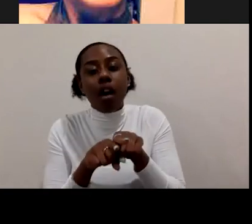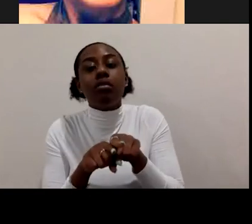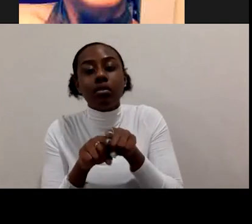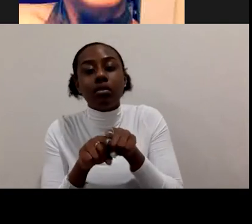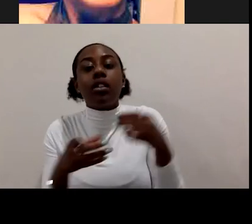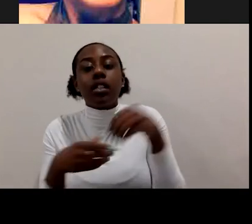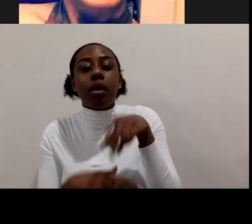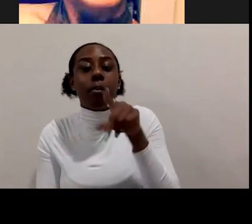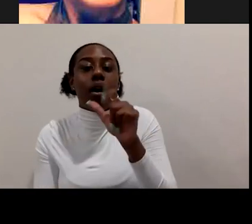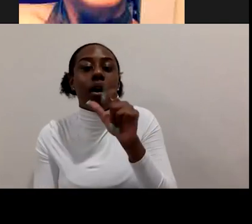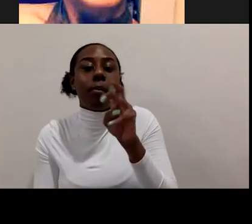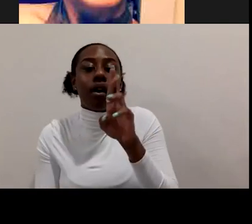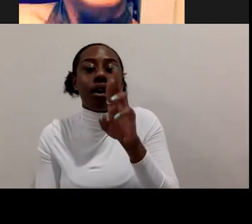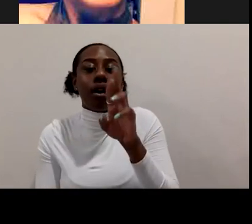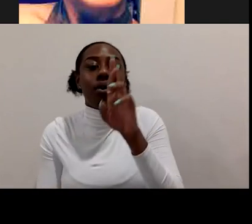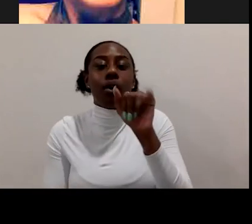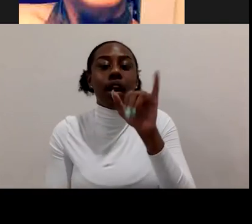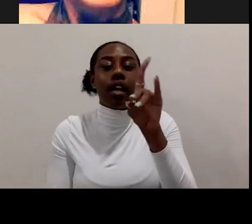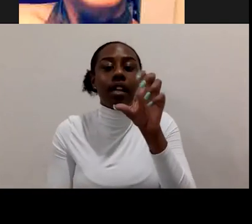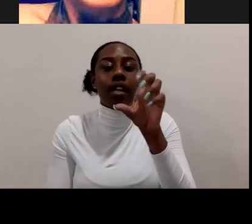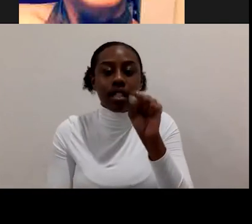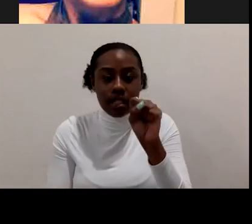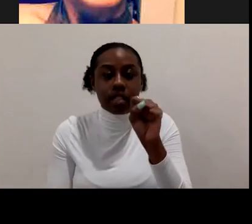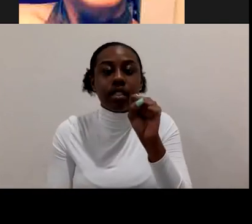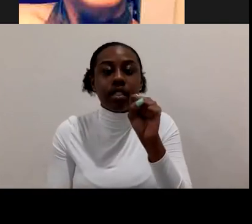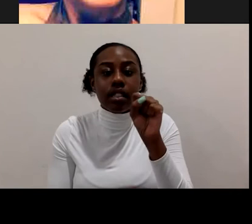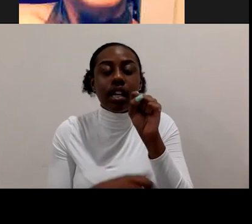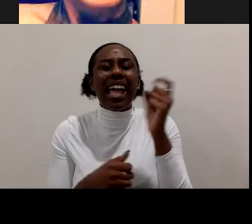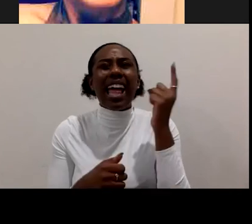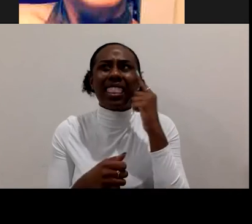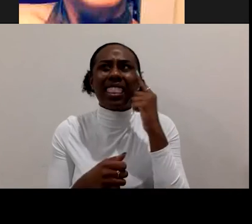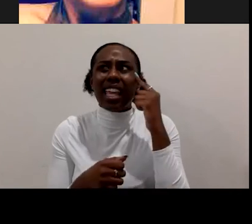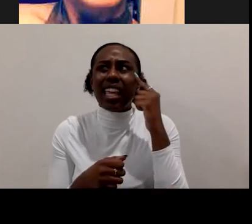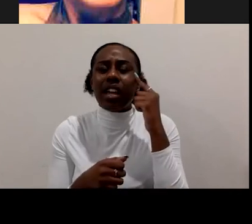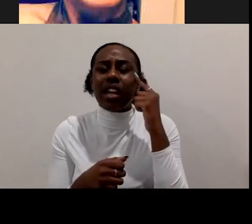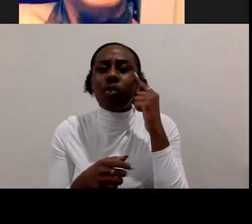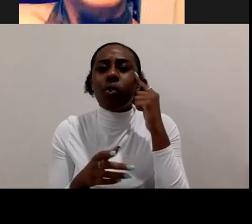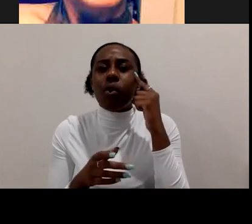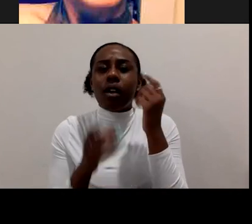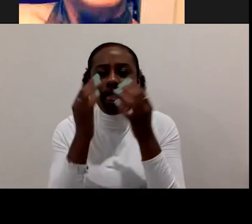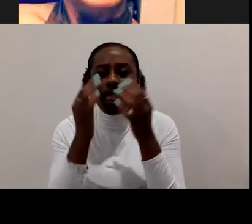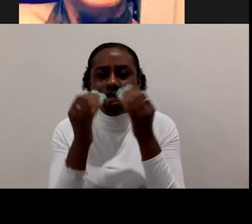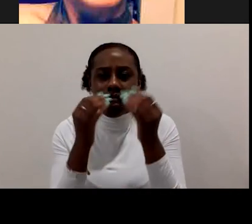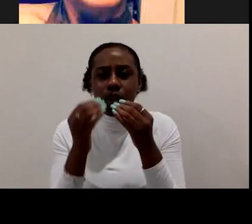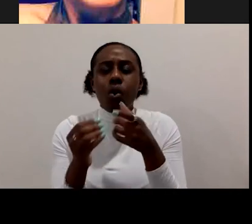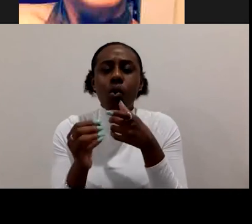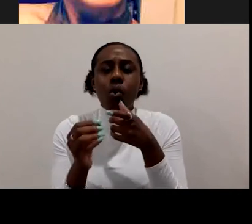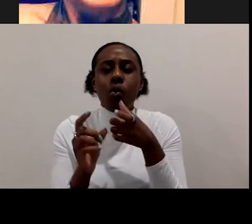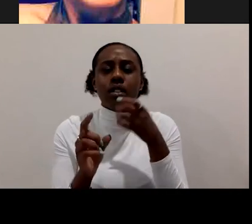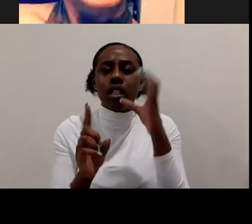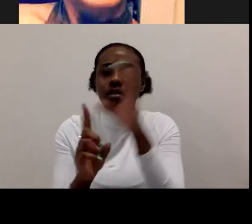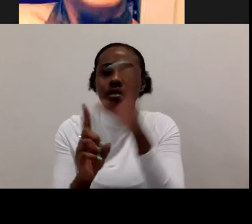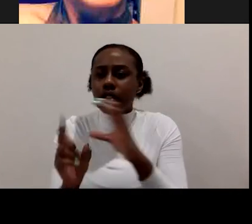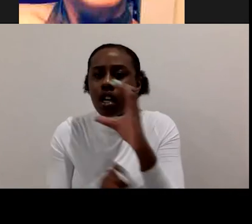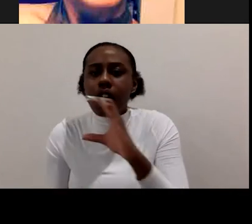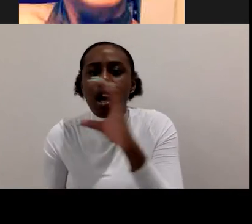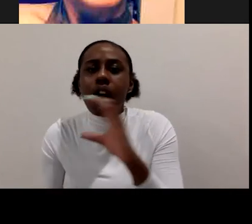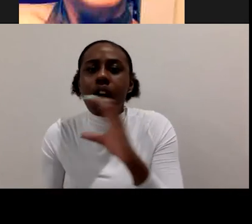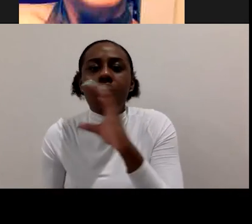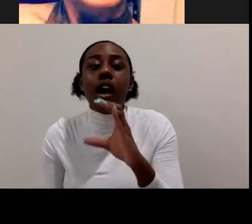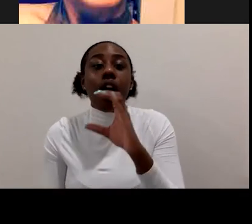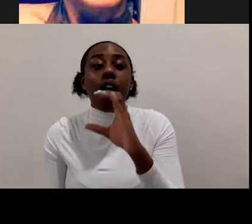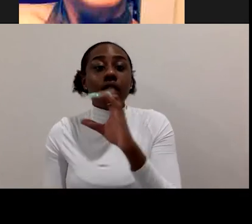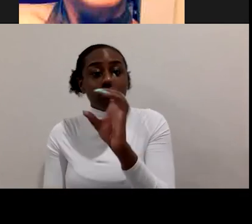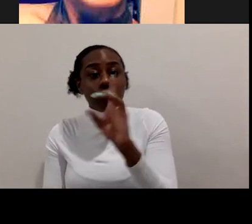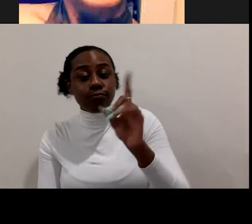I think, you know, when we think about who it targeted a lot of immigrants and leftists. And